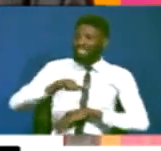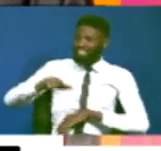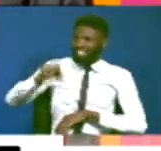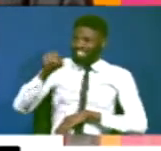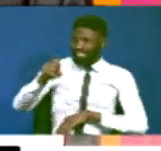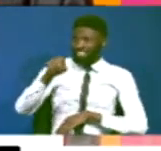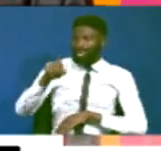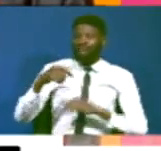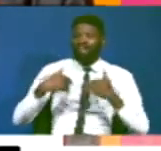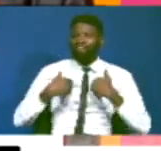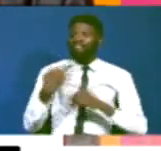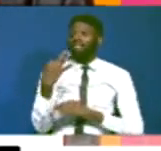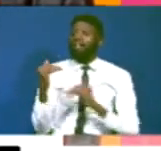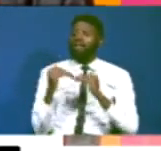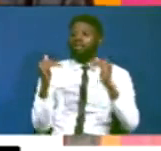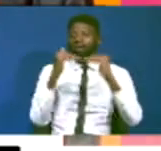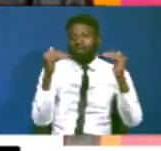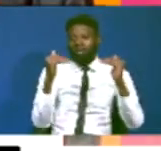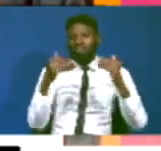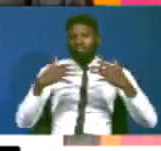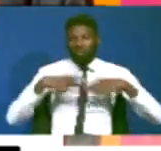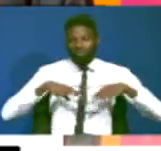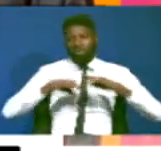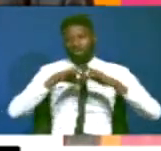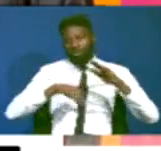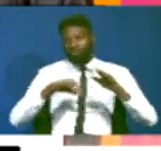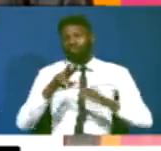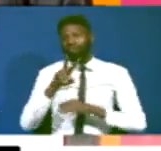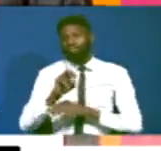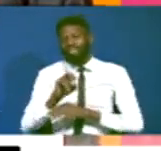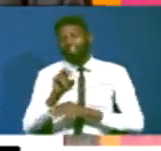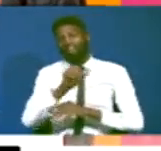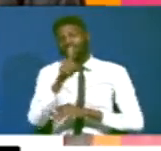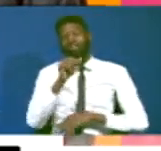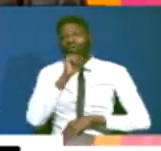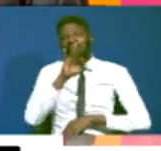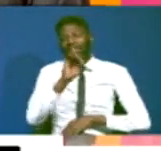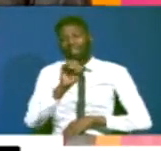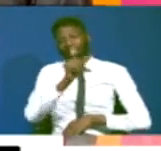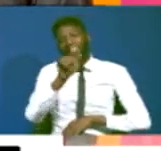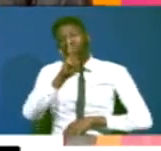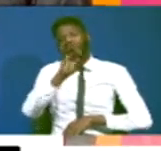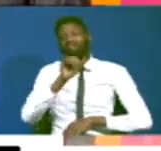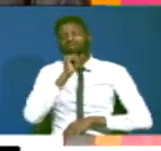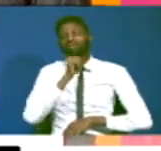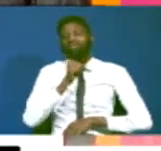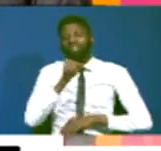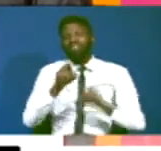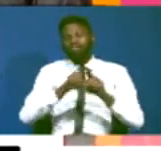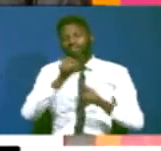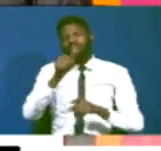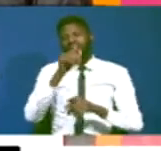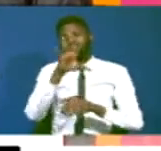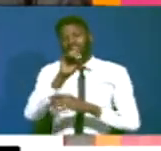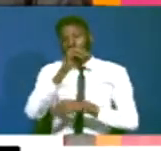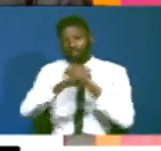there were three levels of guys. There was a guy who was under 20, there was a guy who was 30, there was a guy who was 40, and there was a guy who was 50. And I thought to myself, at 50, I don't want to